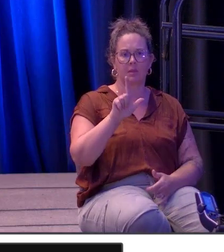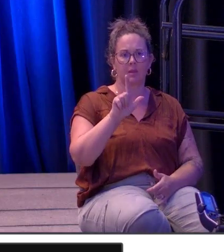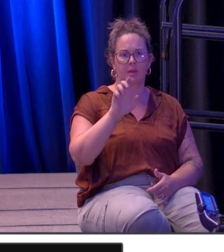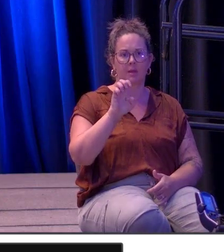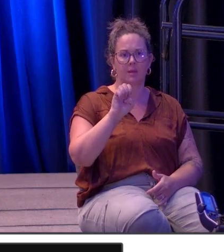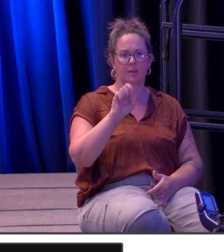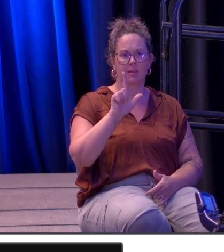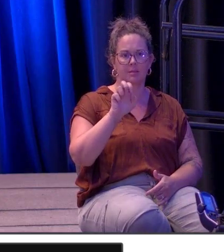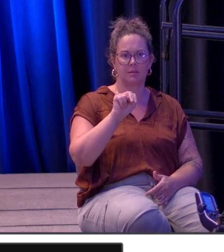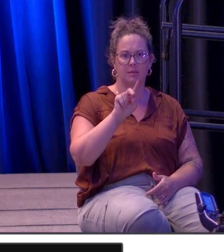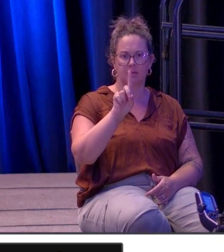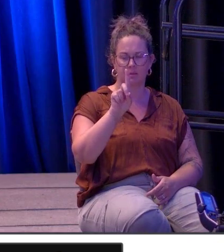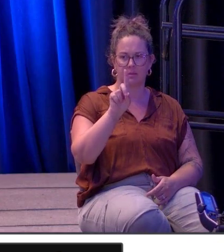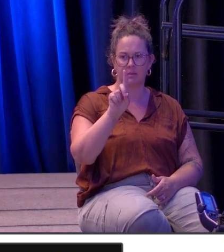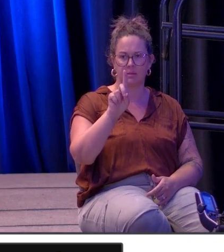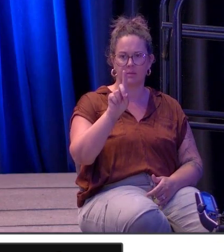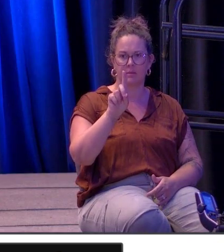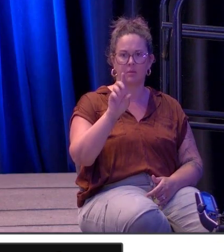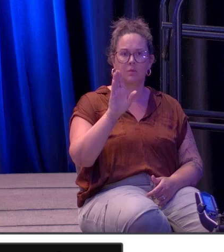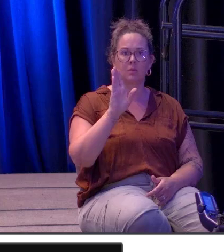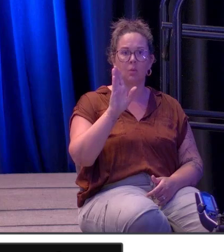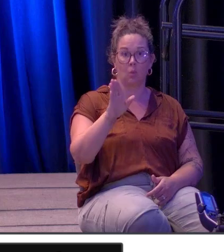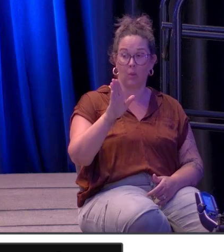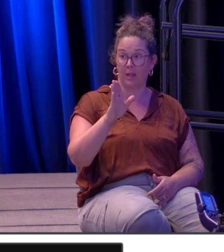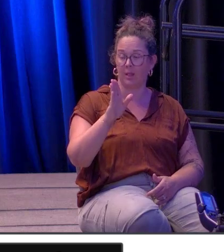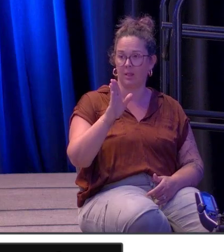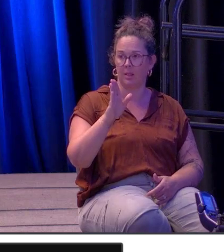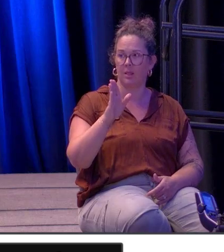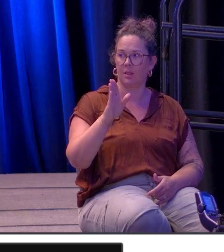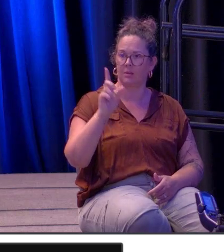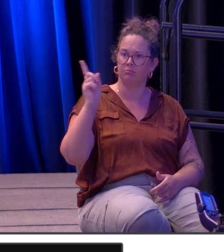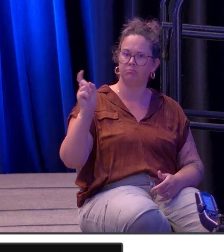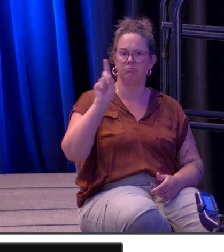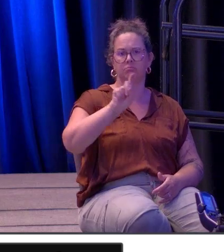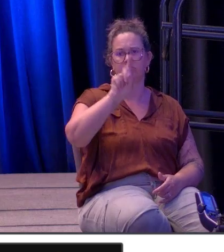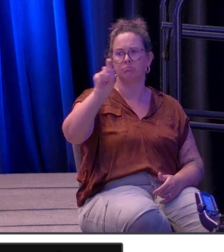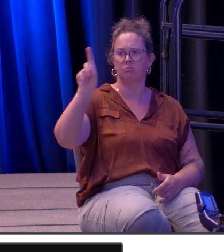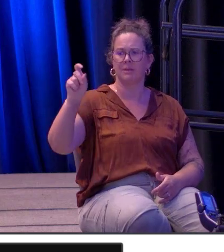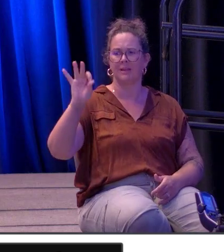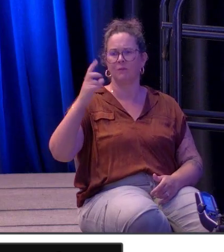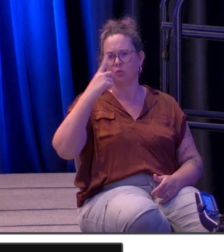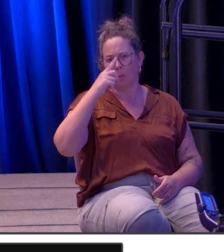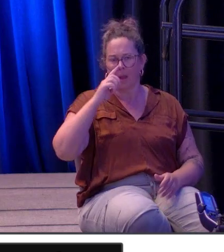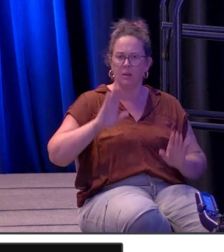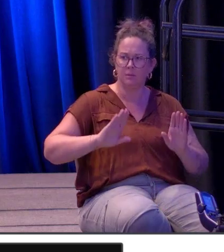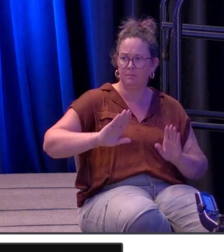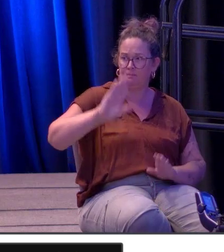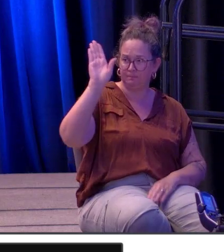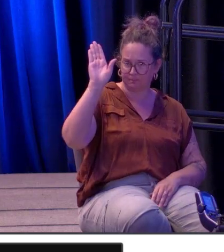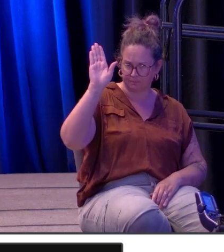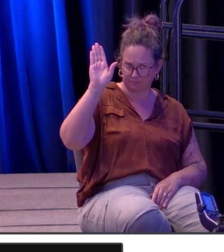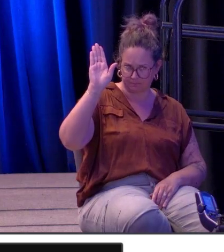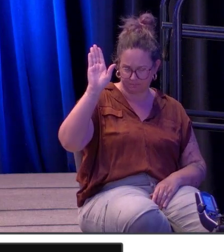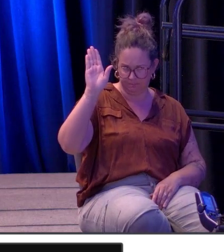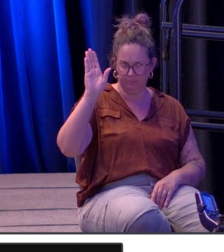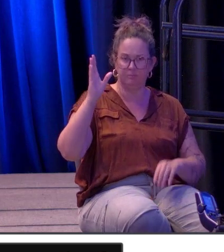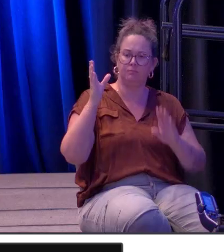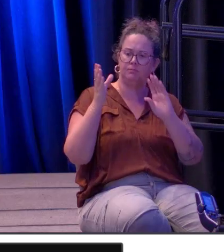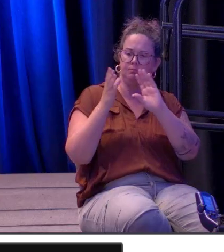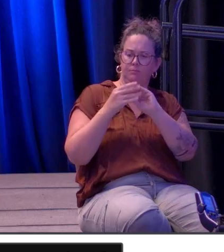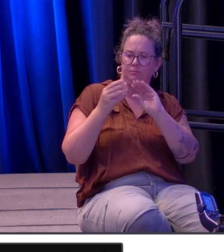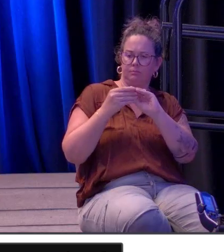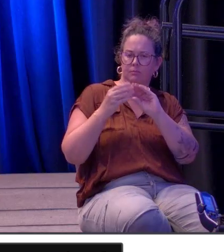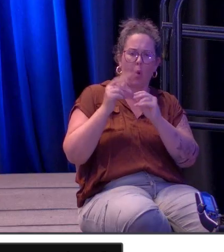to come around. If you raise your hand, if you want to give us an insight of something that you learned while you were having a